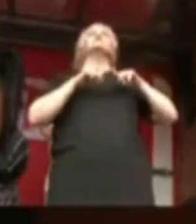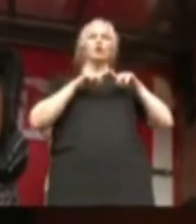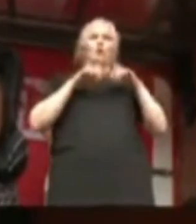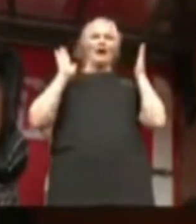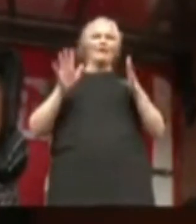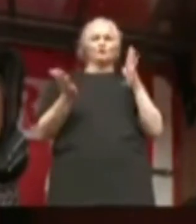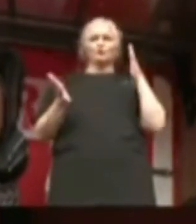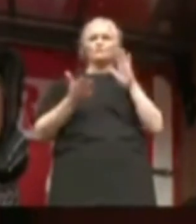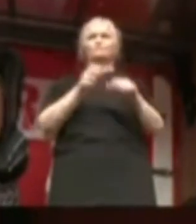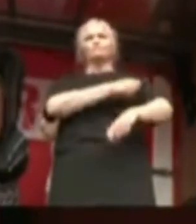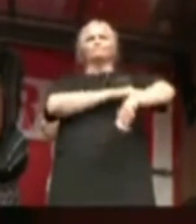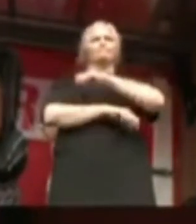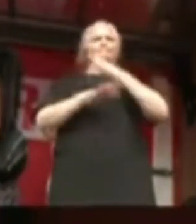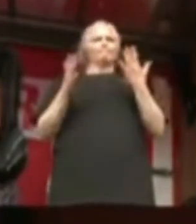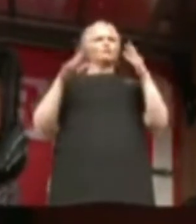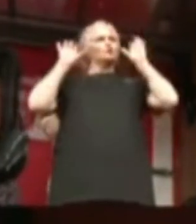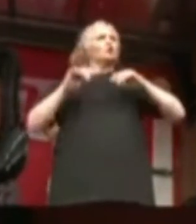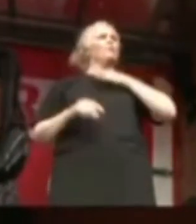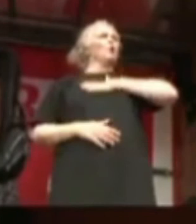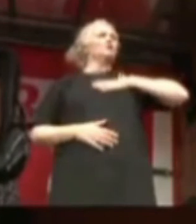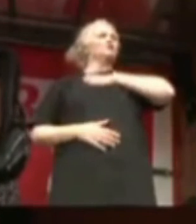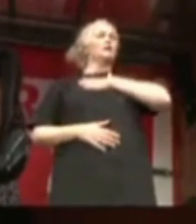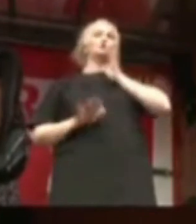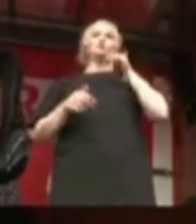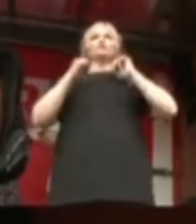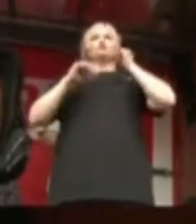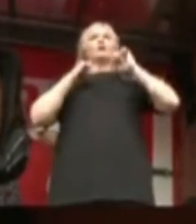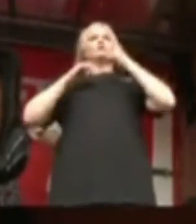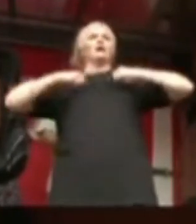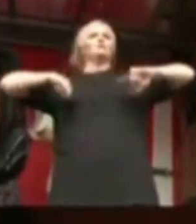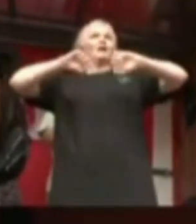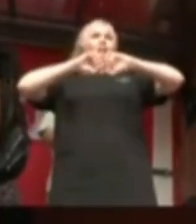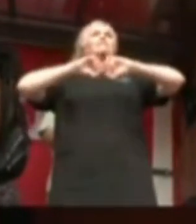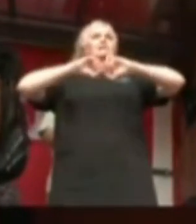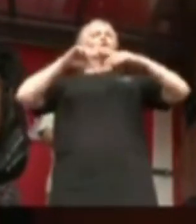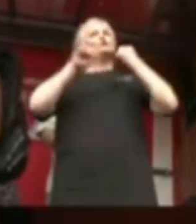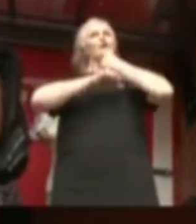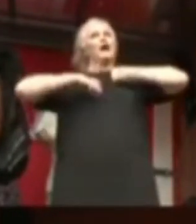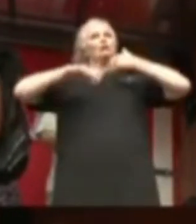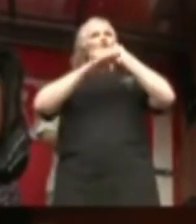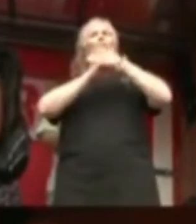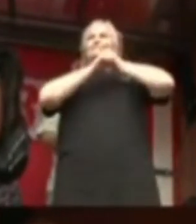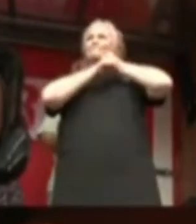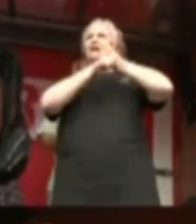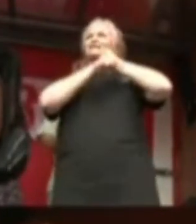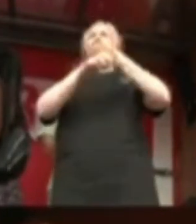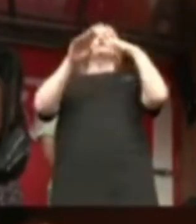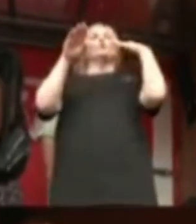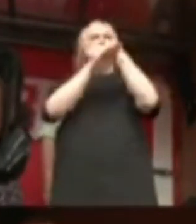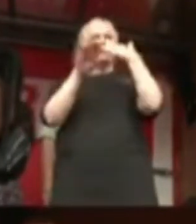own two feet. Stop apologising. Be proud of who we are and do our job and fight for working